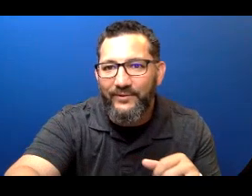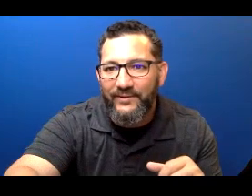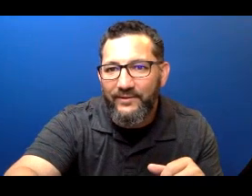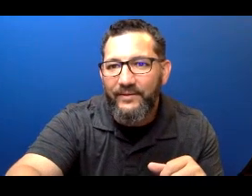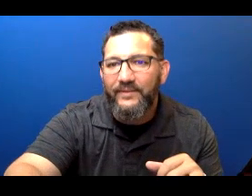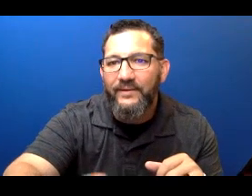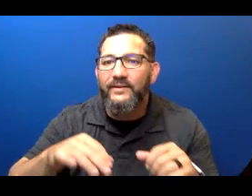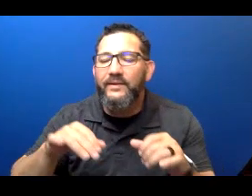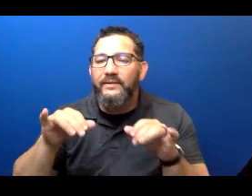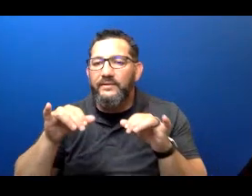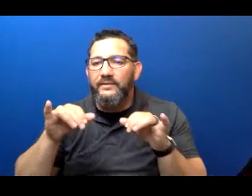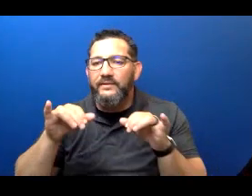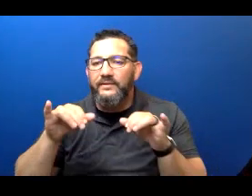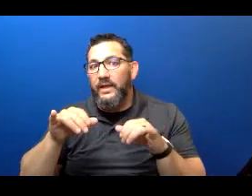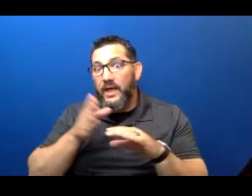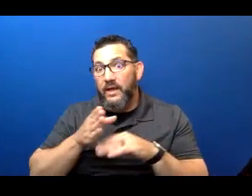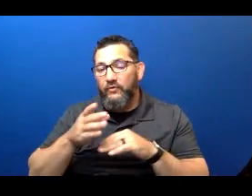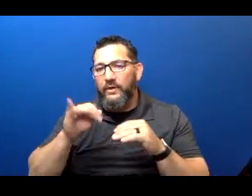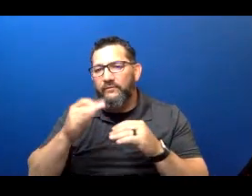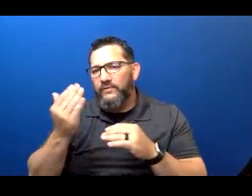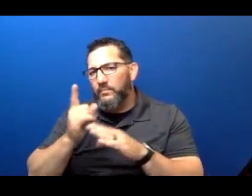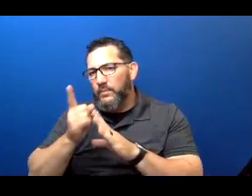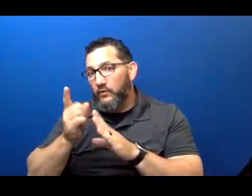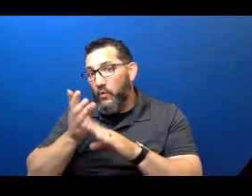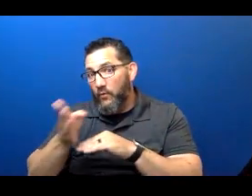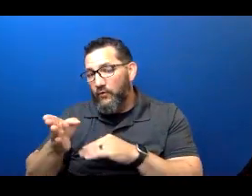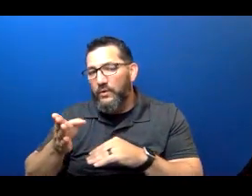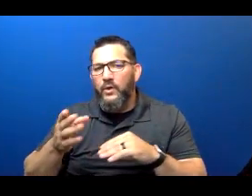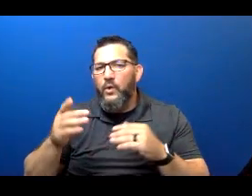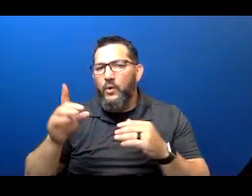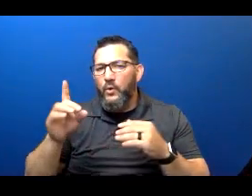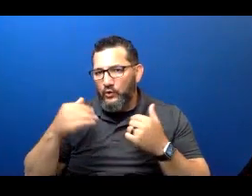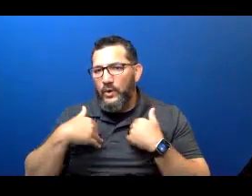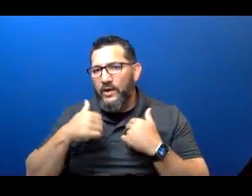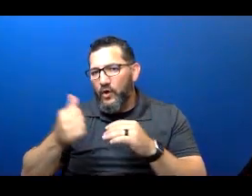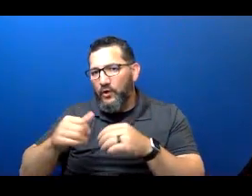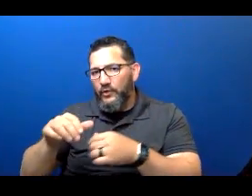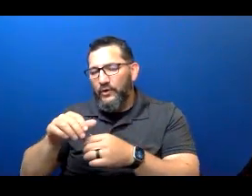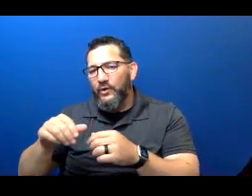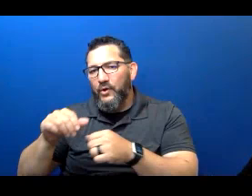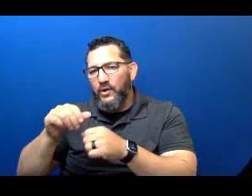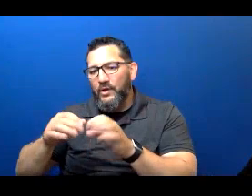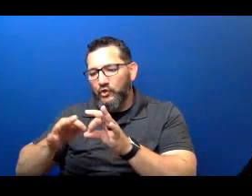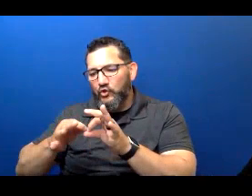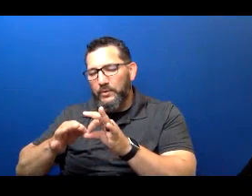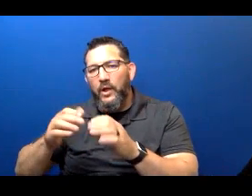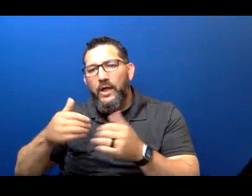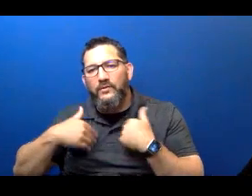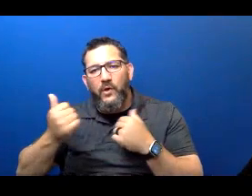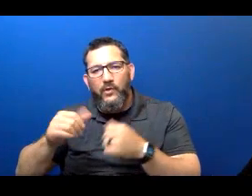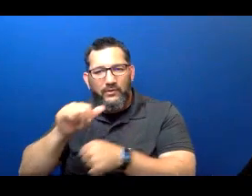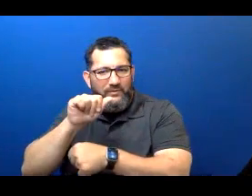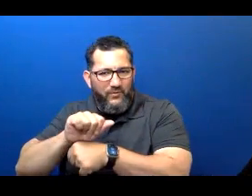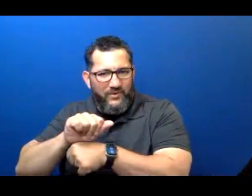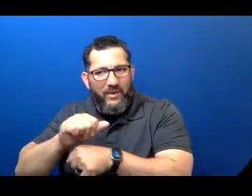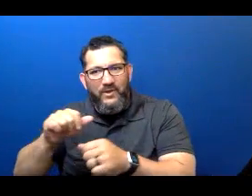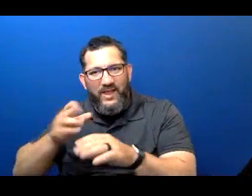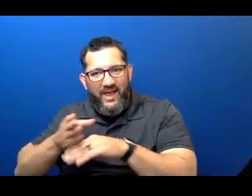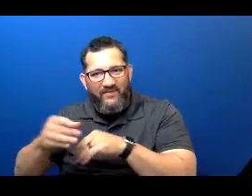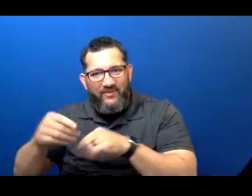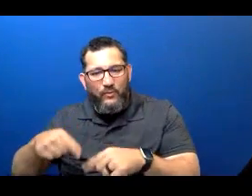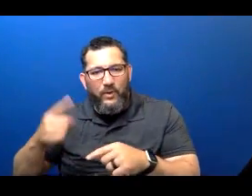Thank you. Thank you. And board members, again, just appreciate Evelyn's work there. And as I said, I think